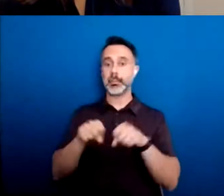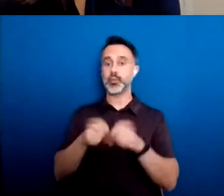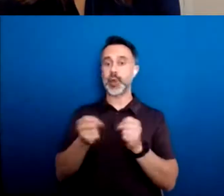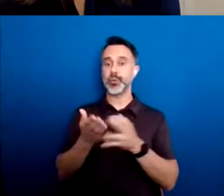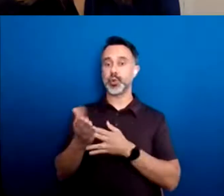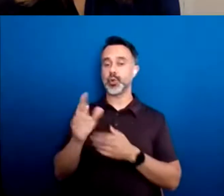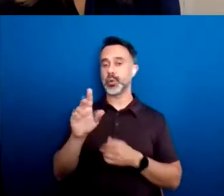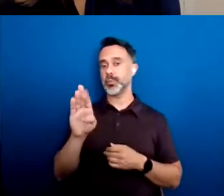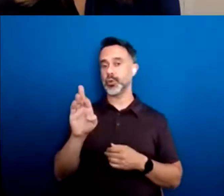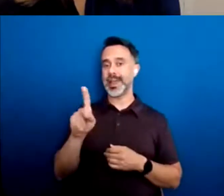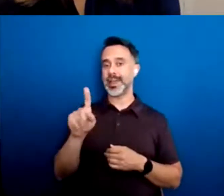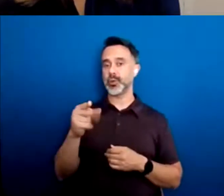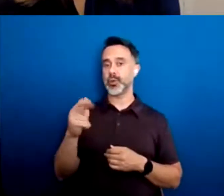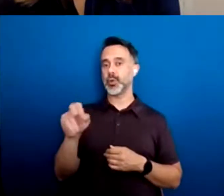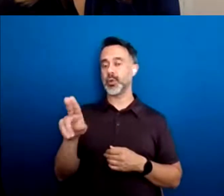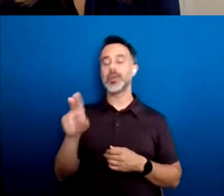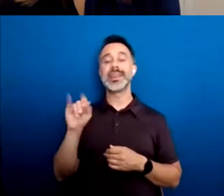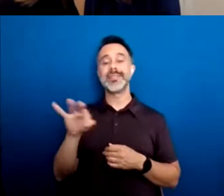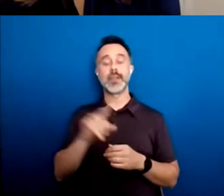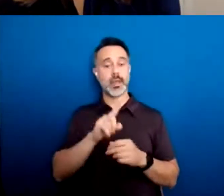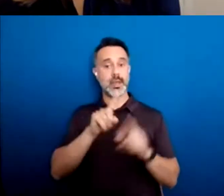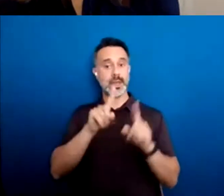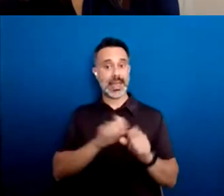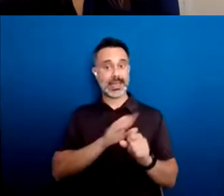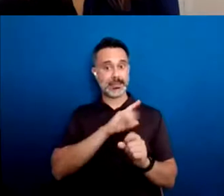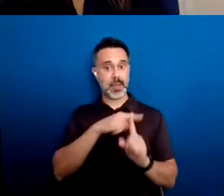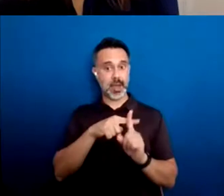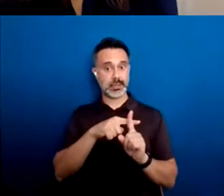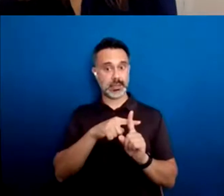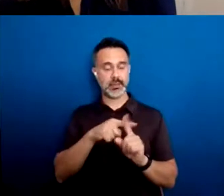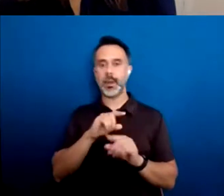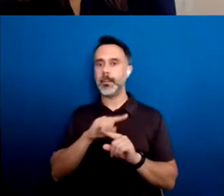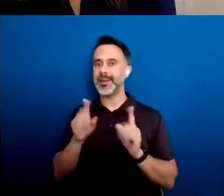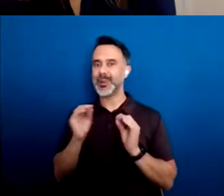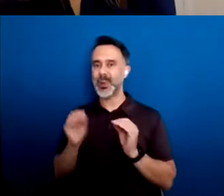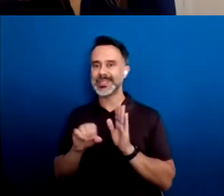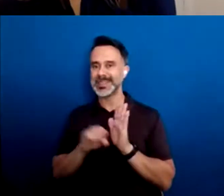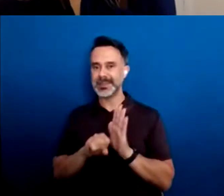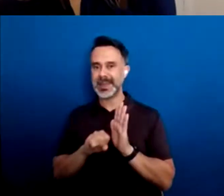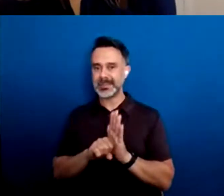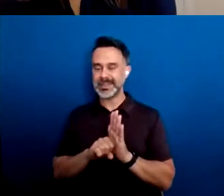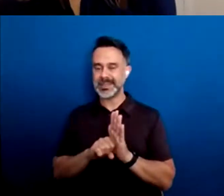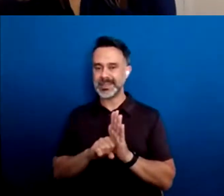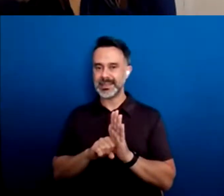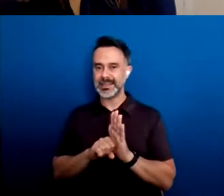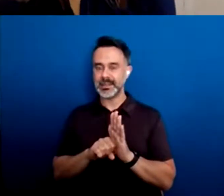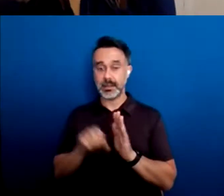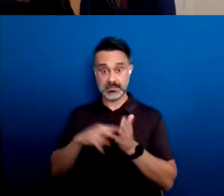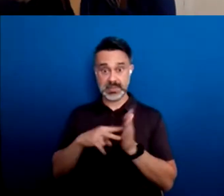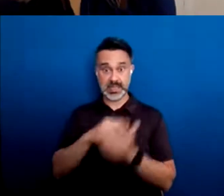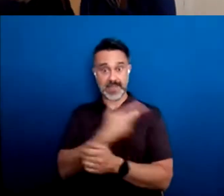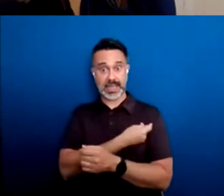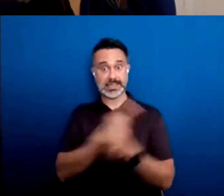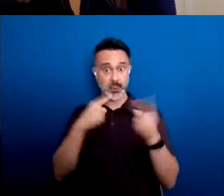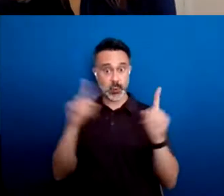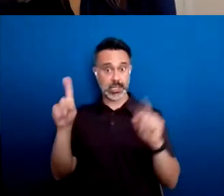there's no symptoms, isn't that showing that the vaccine is doing its job? And I guess there's a follow-up questions. If someone